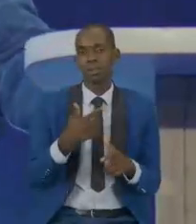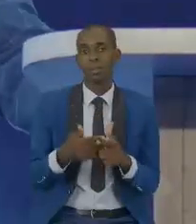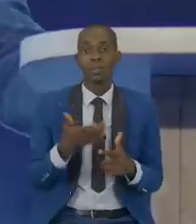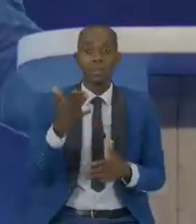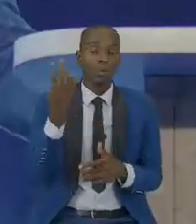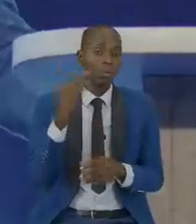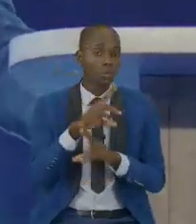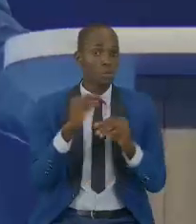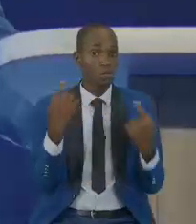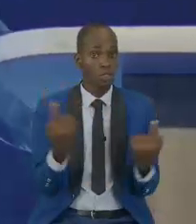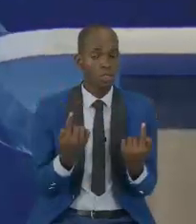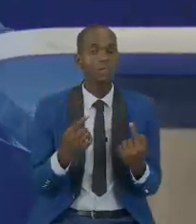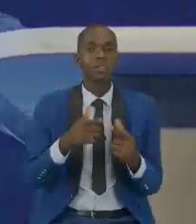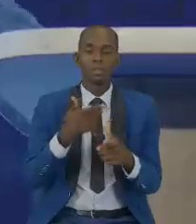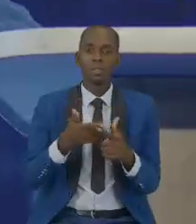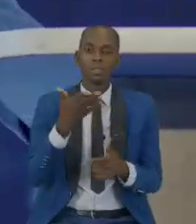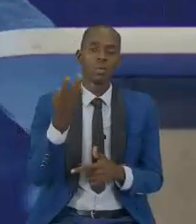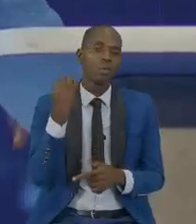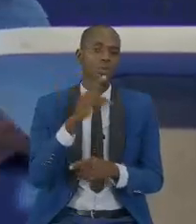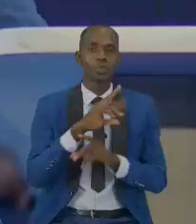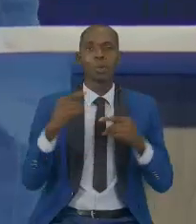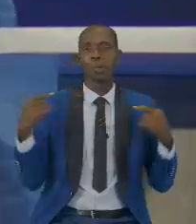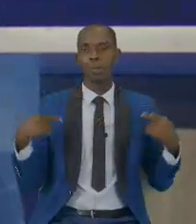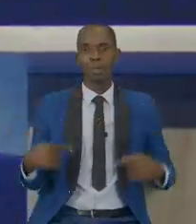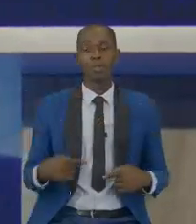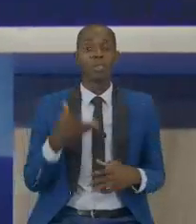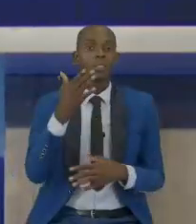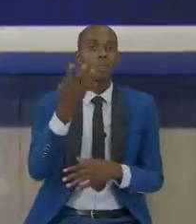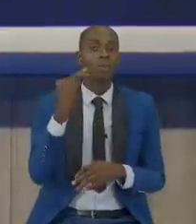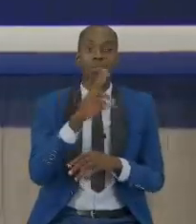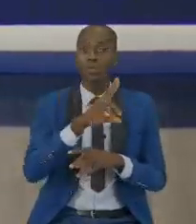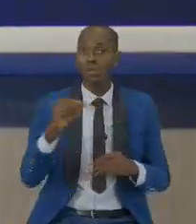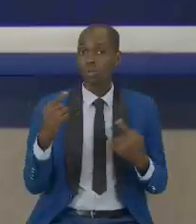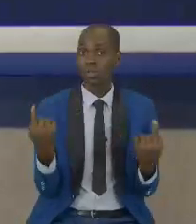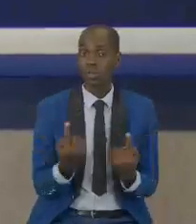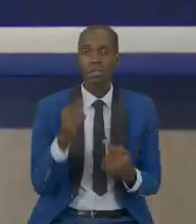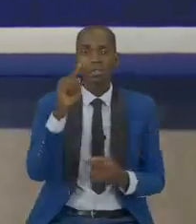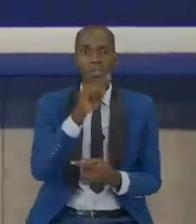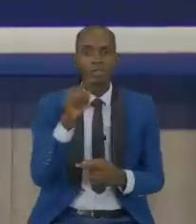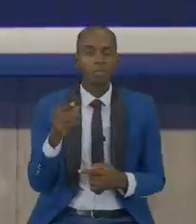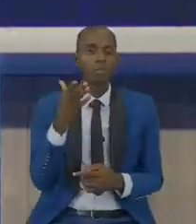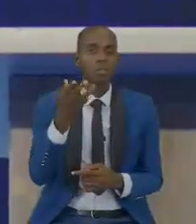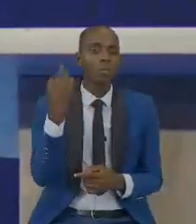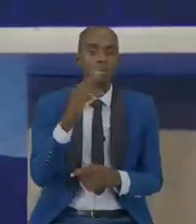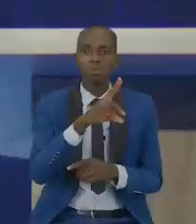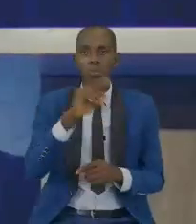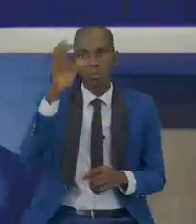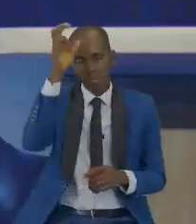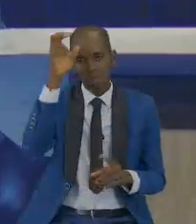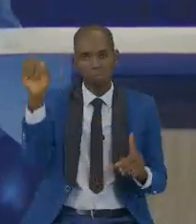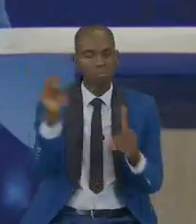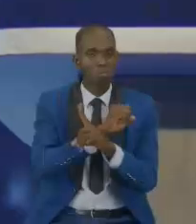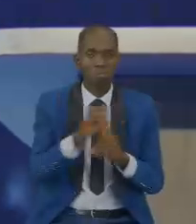Therefore, there was no pain. There was no sin. Therefore, there was no satanic